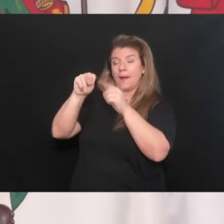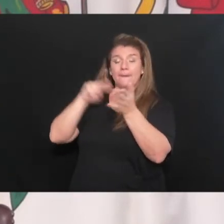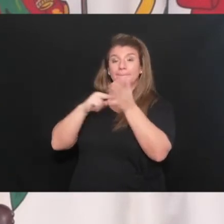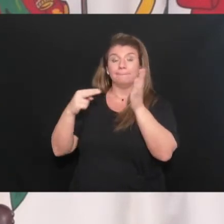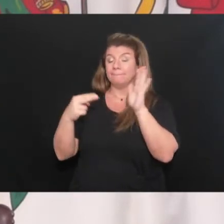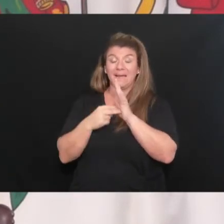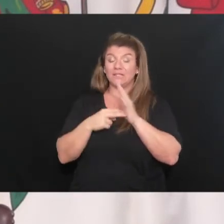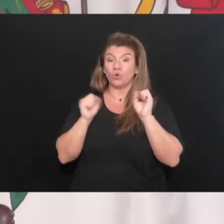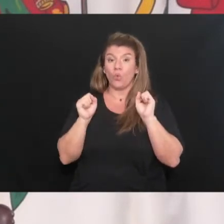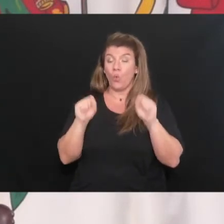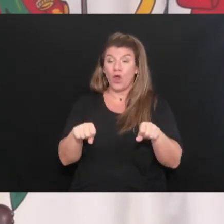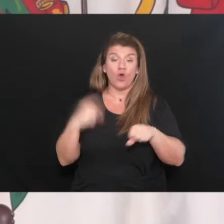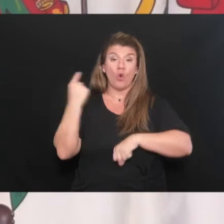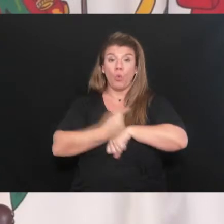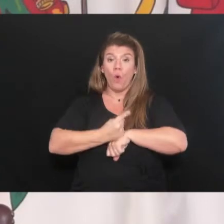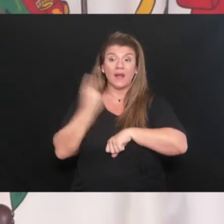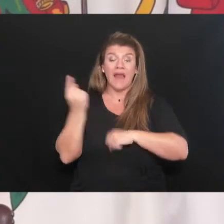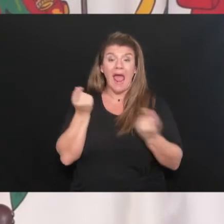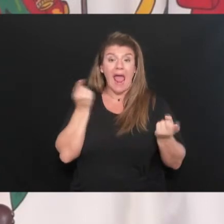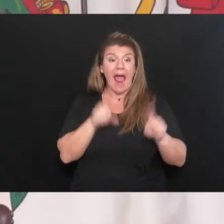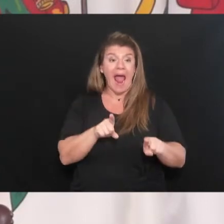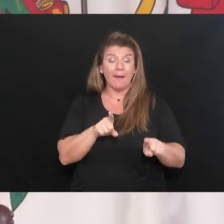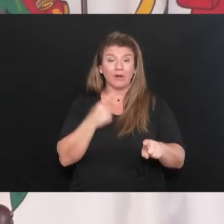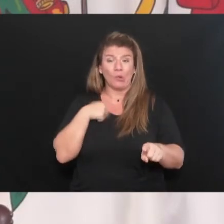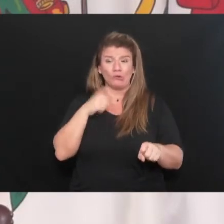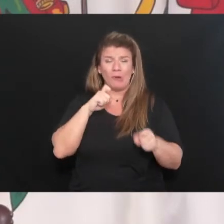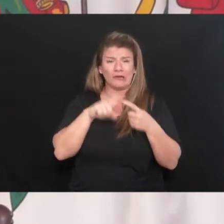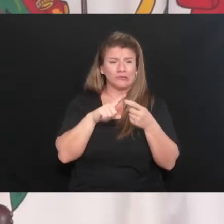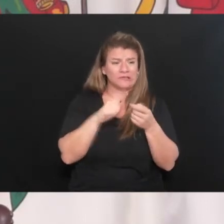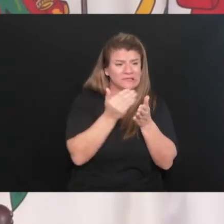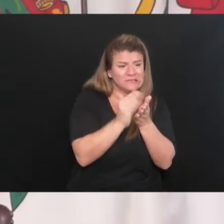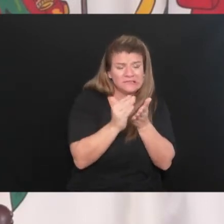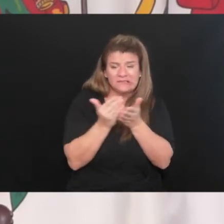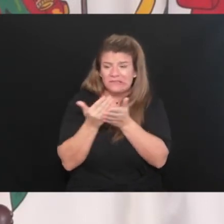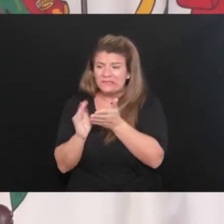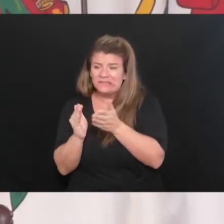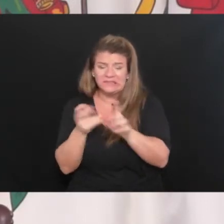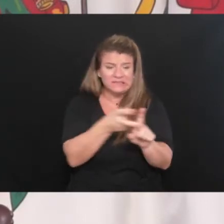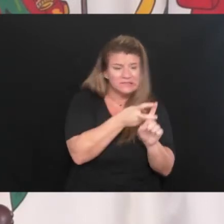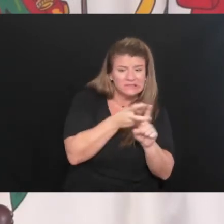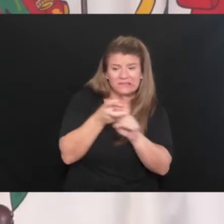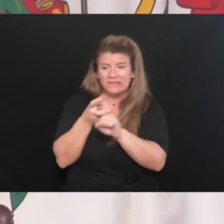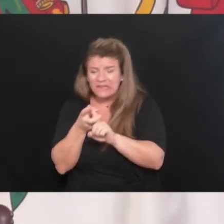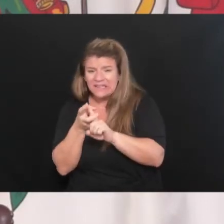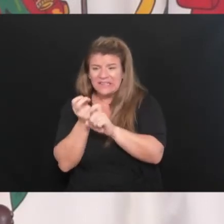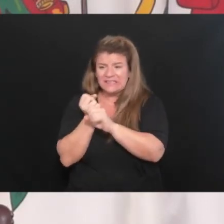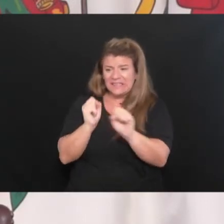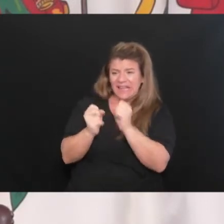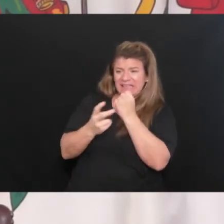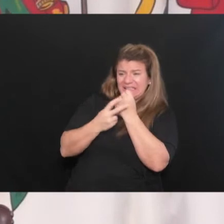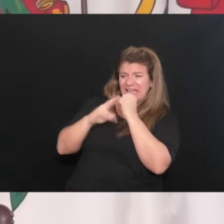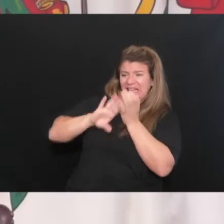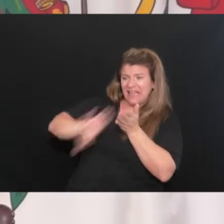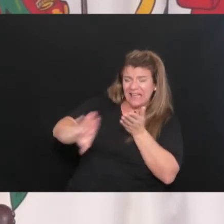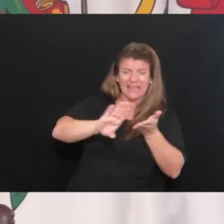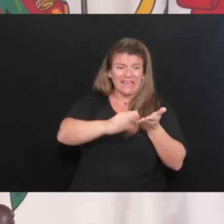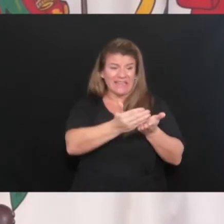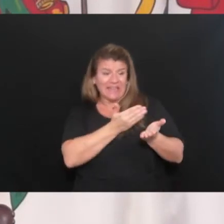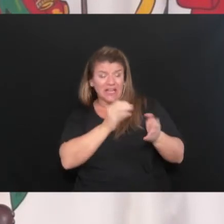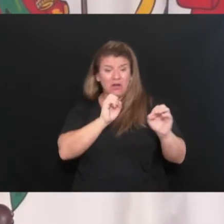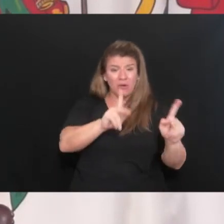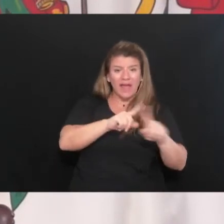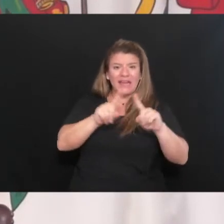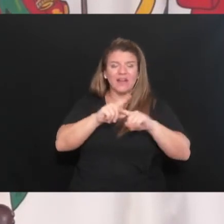a situation where we're basically rationing care. Now, we're not there right at this moment, but we should